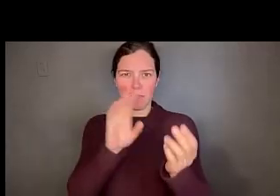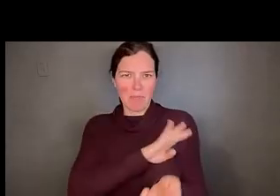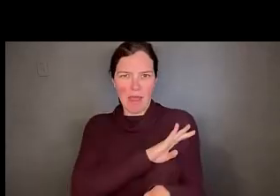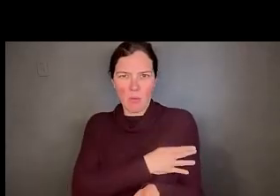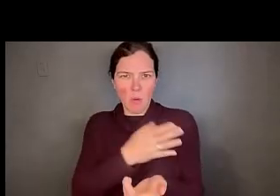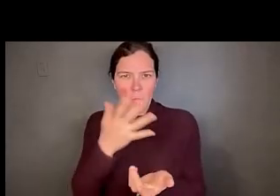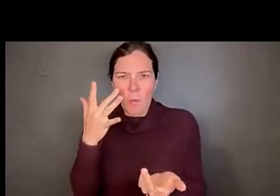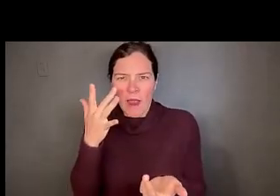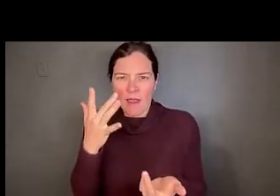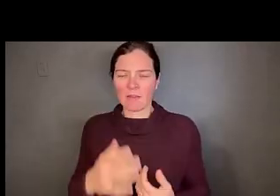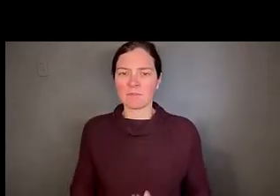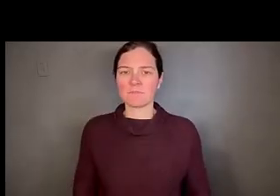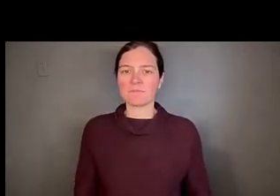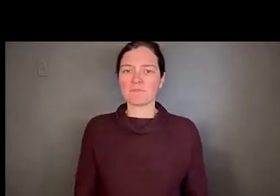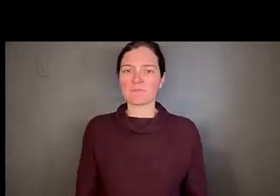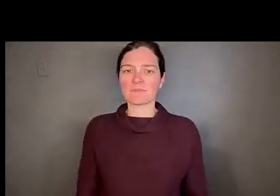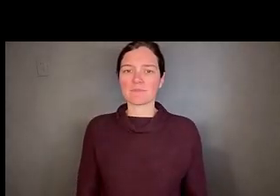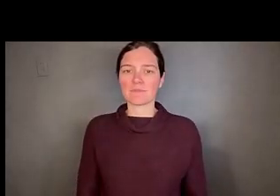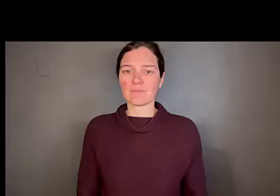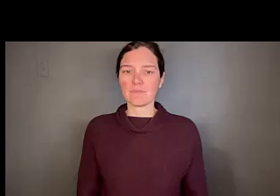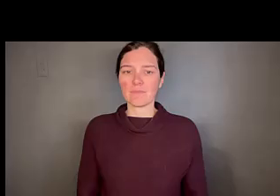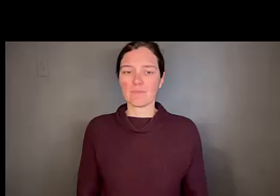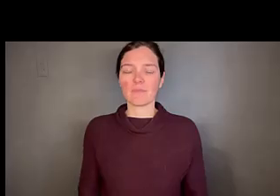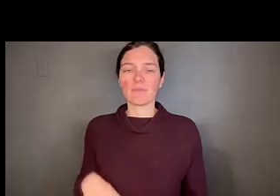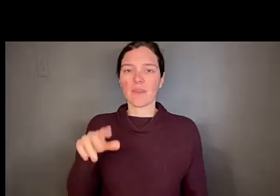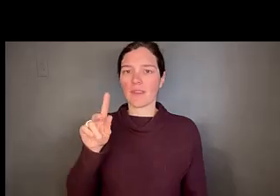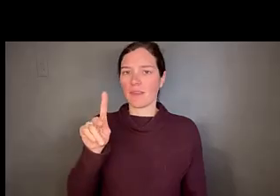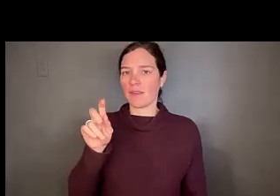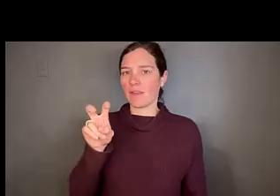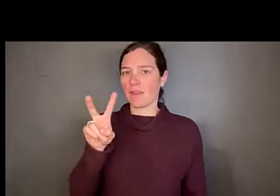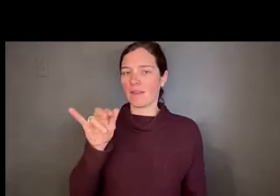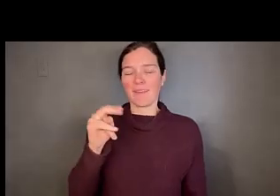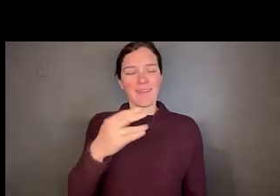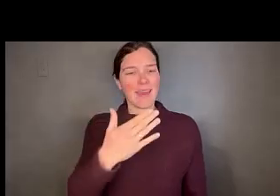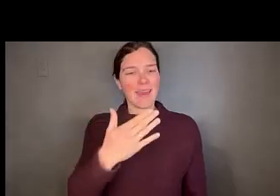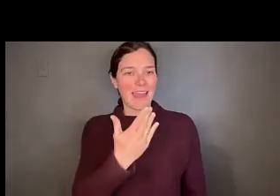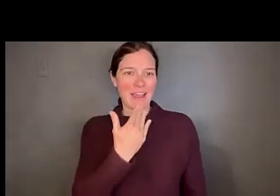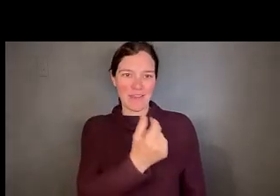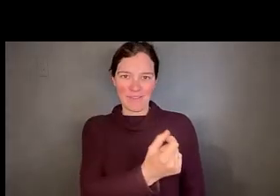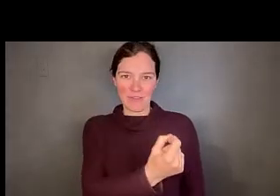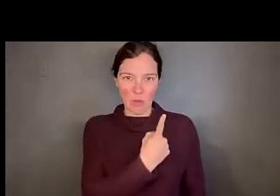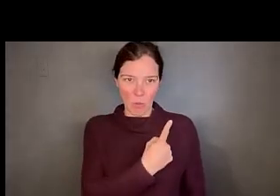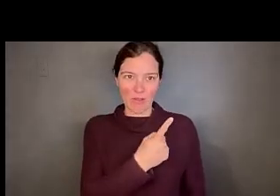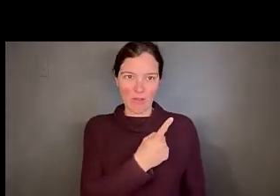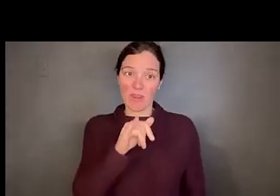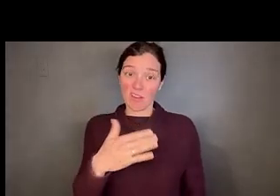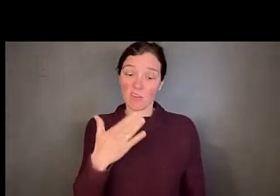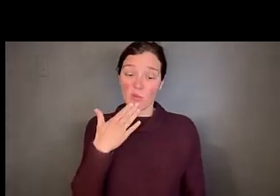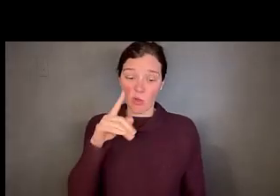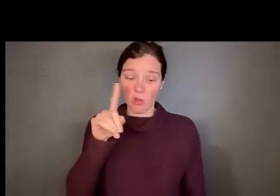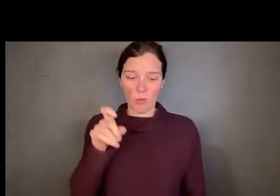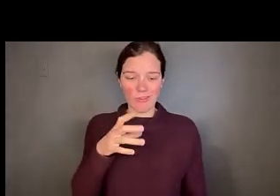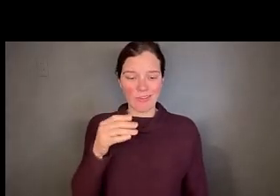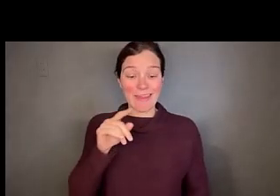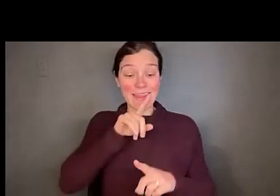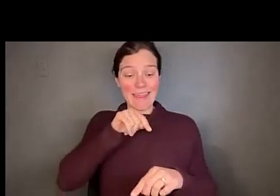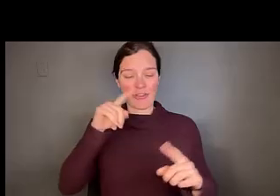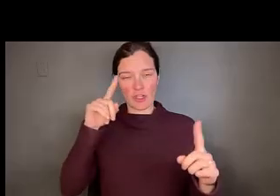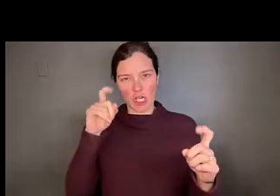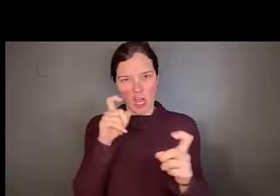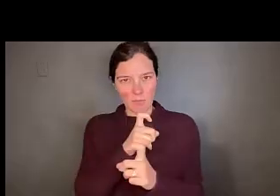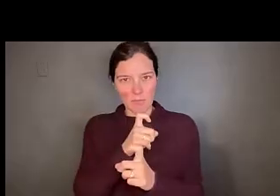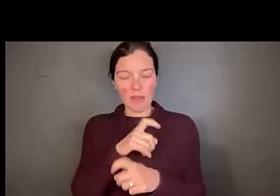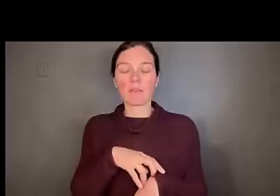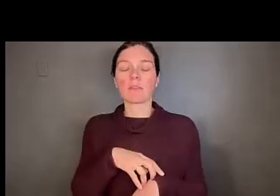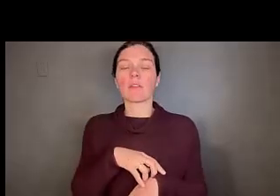power? Yeah, Kim, thank you. Thank you for the question. And it's a good one and it's complex. By